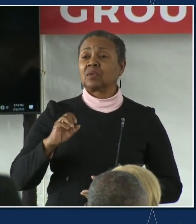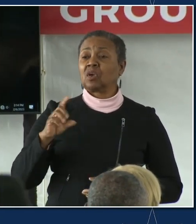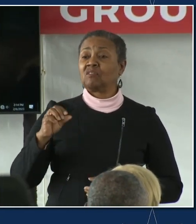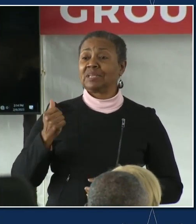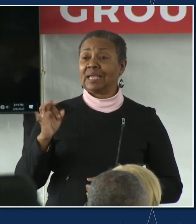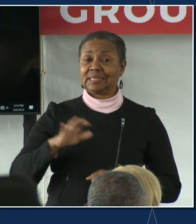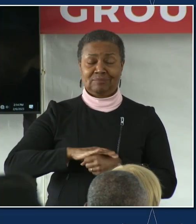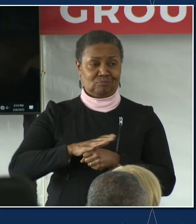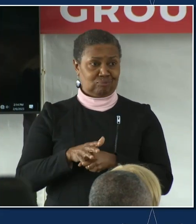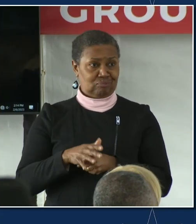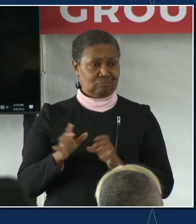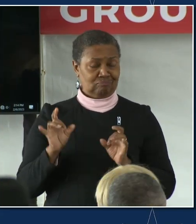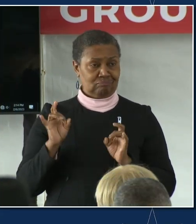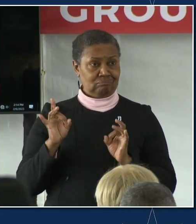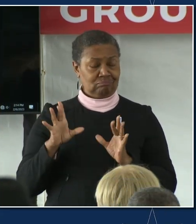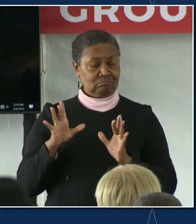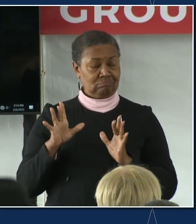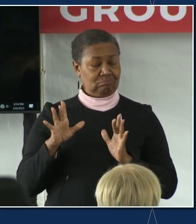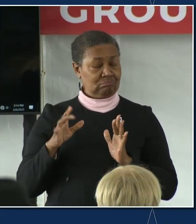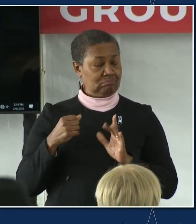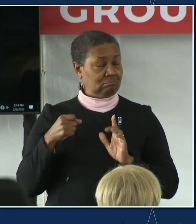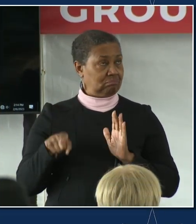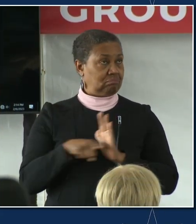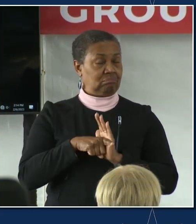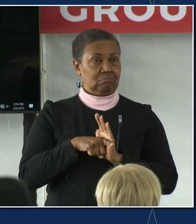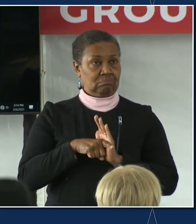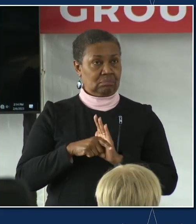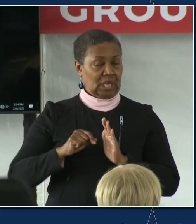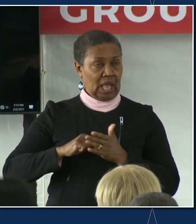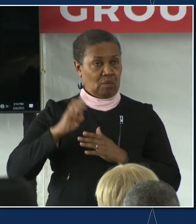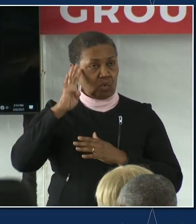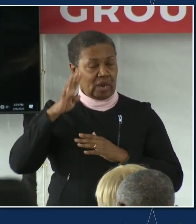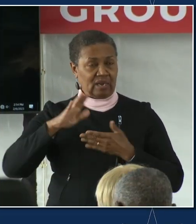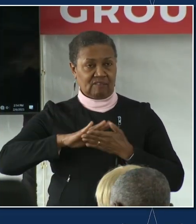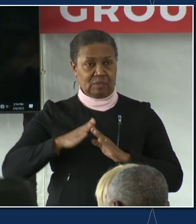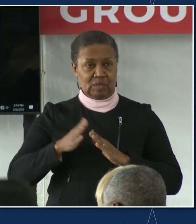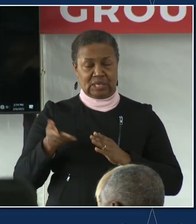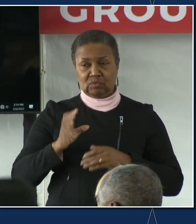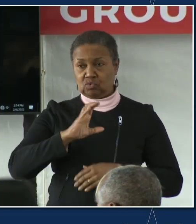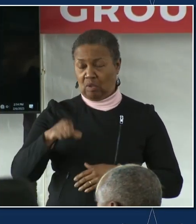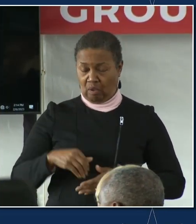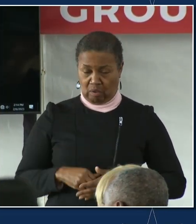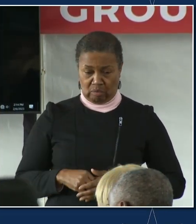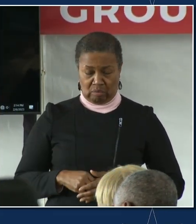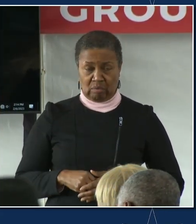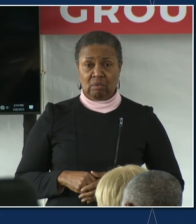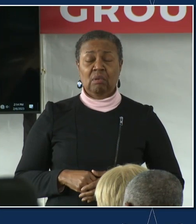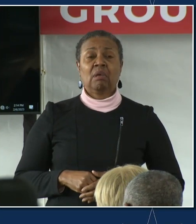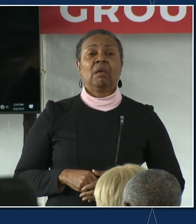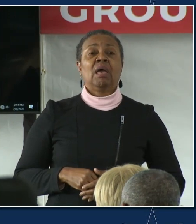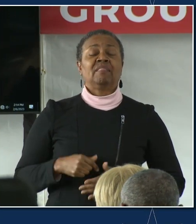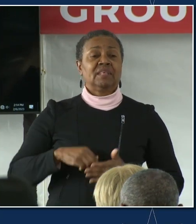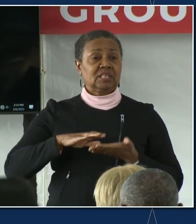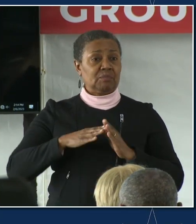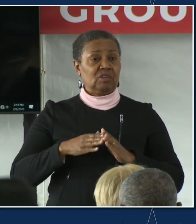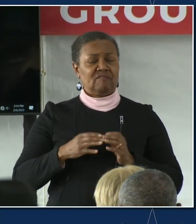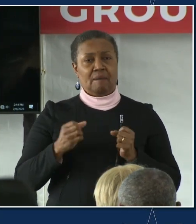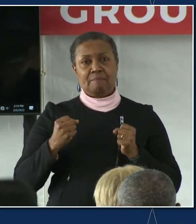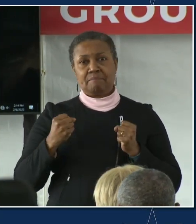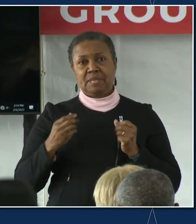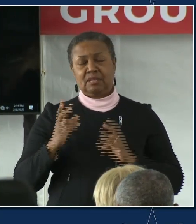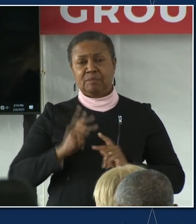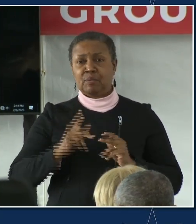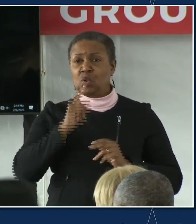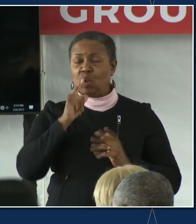COVID-19 really devastated our creative community here in Chicago. Right, the creative community, for many of the